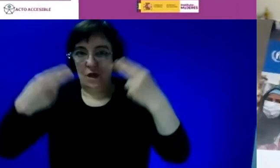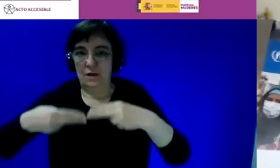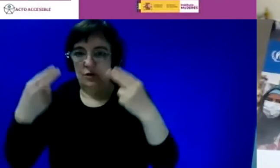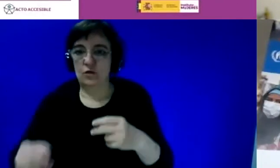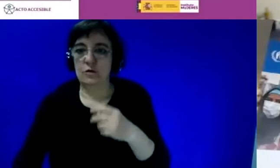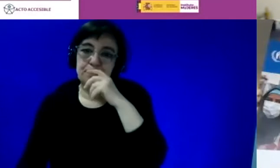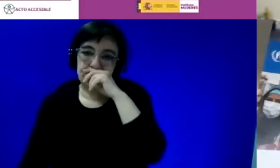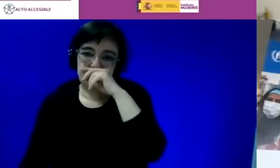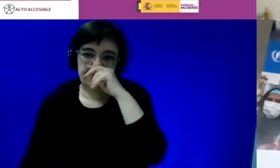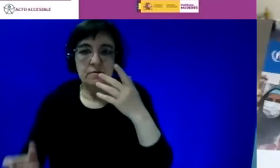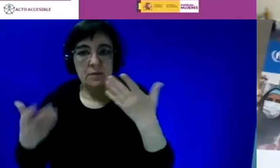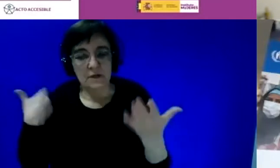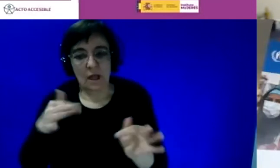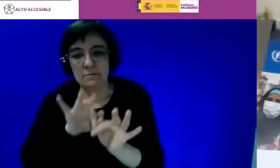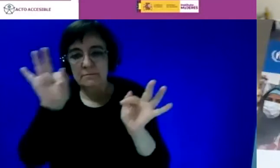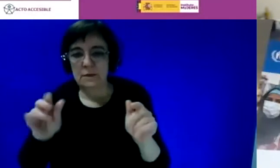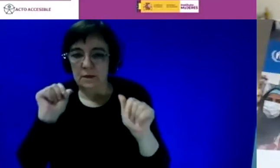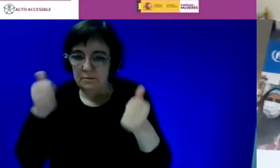and in neighboring countries.